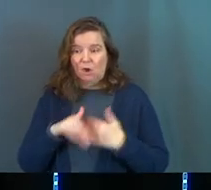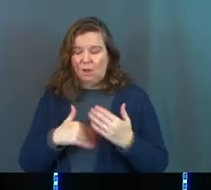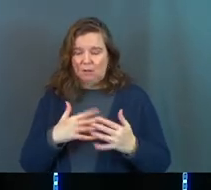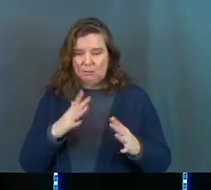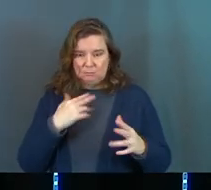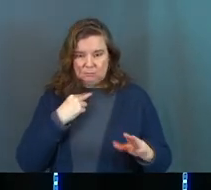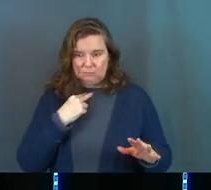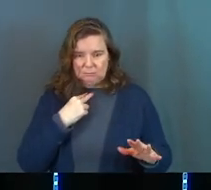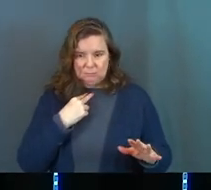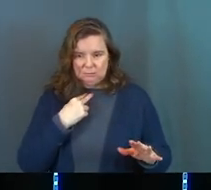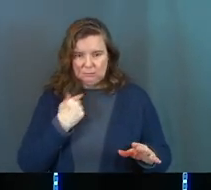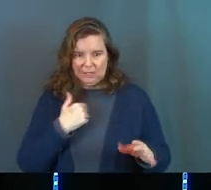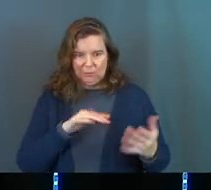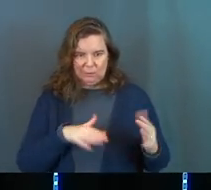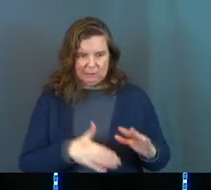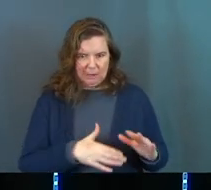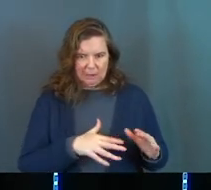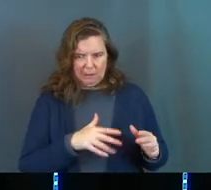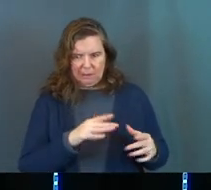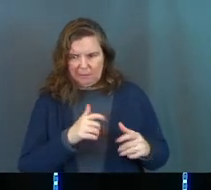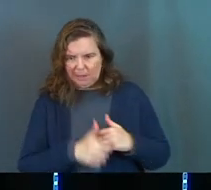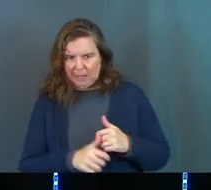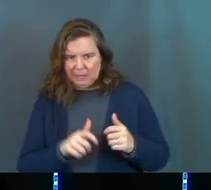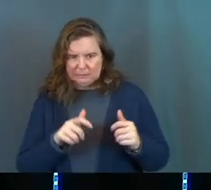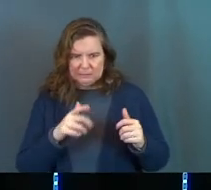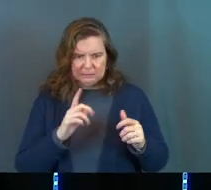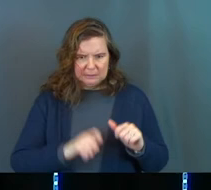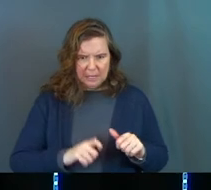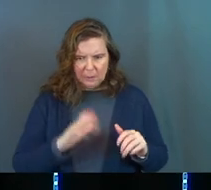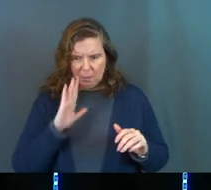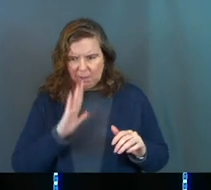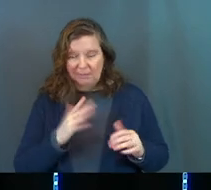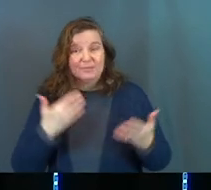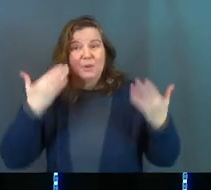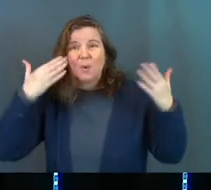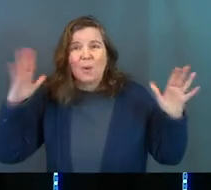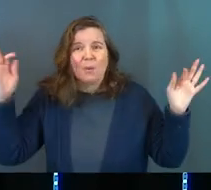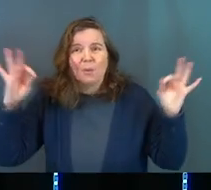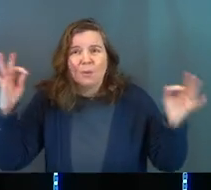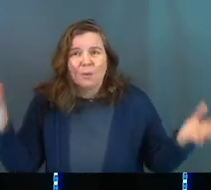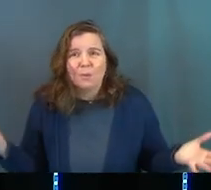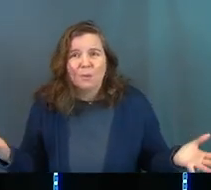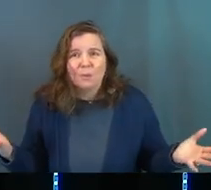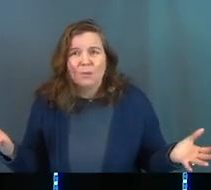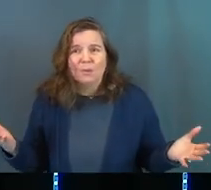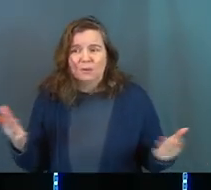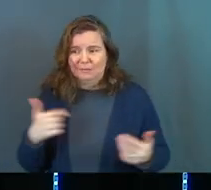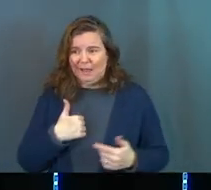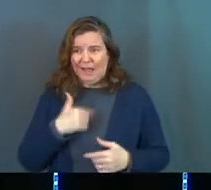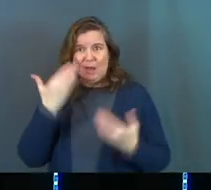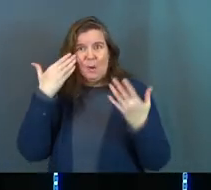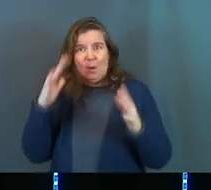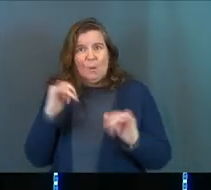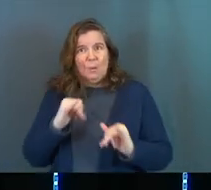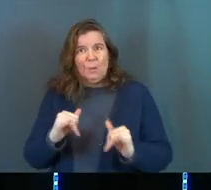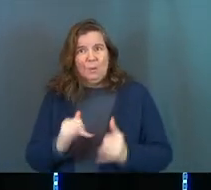all hung up on whether we would die and pass the test and all that kind of stuff. You don't know. Neither do